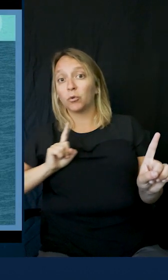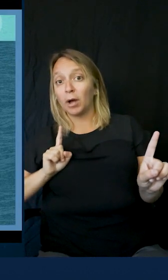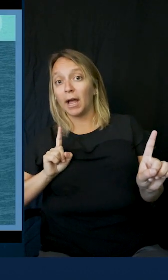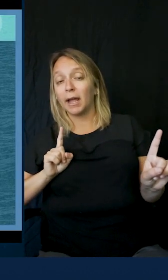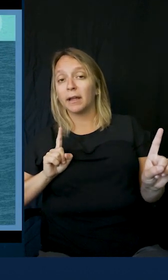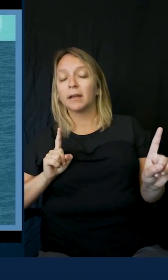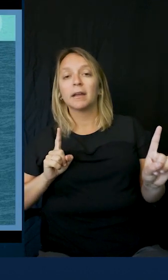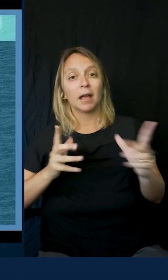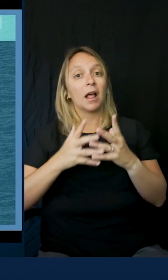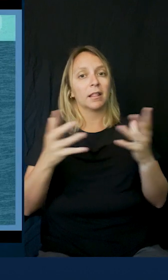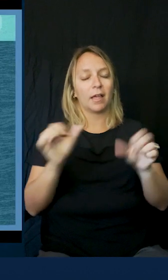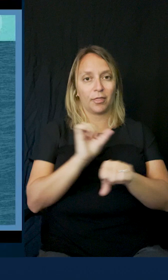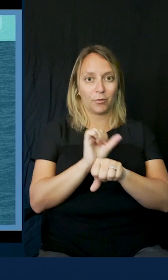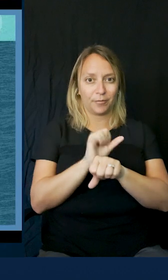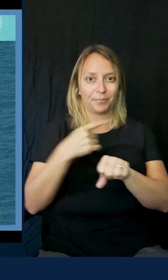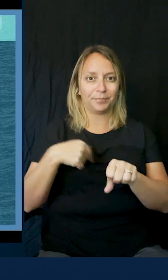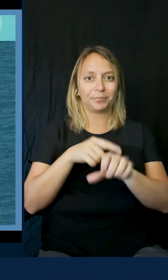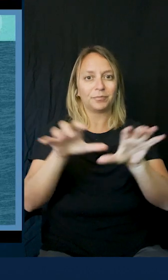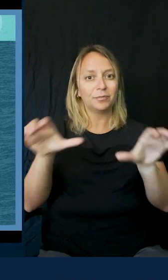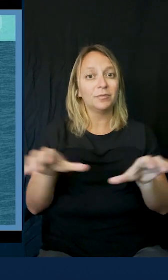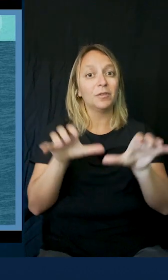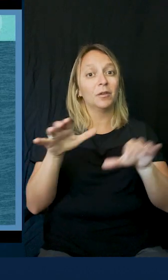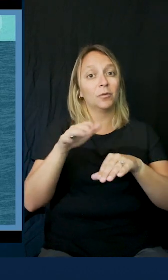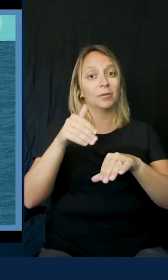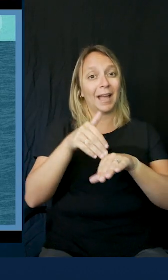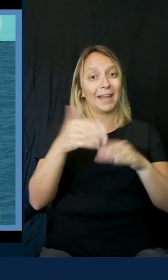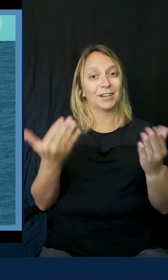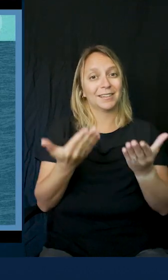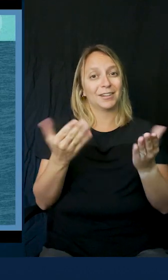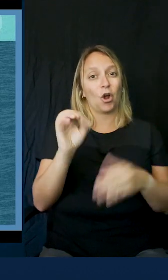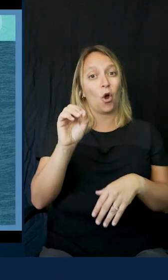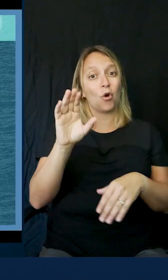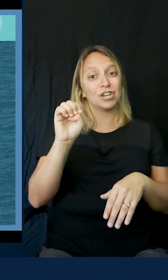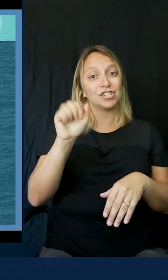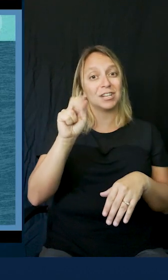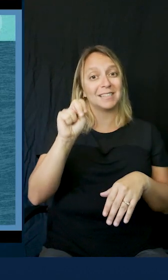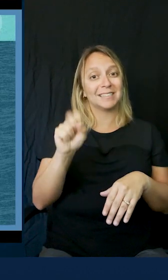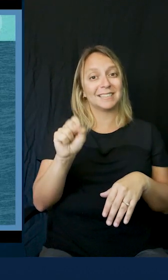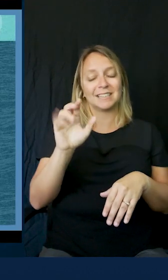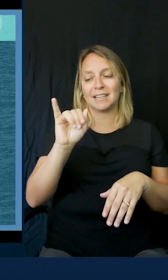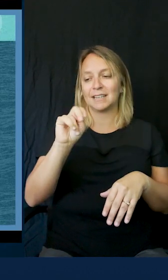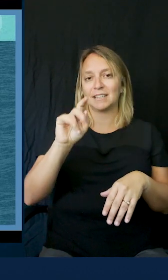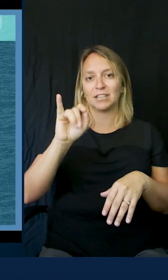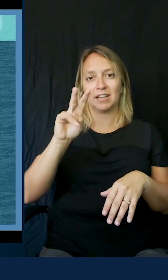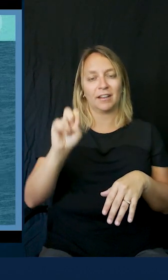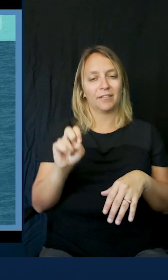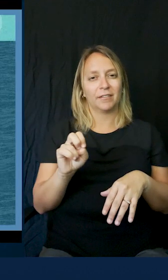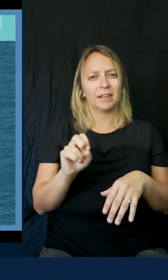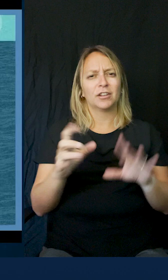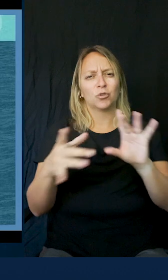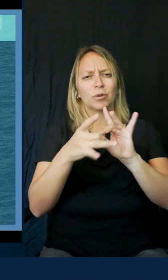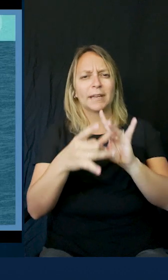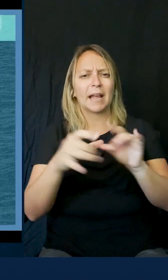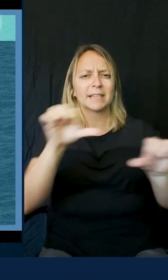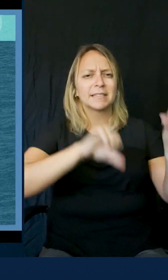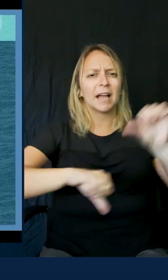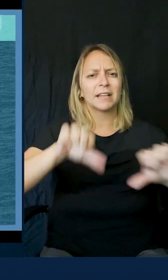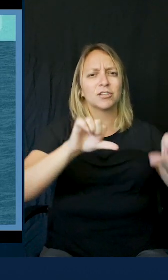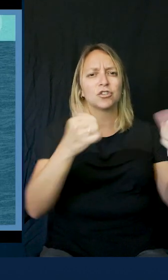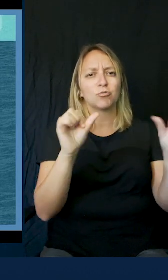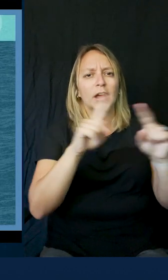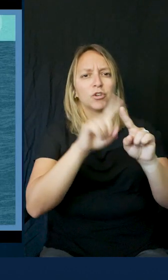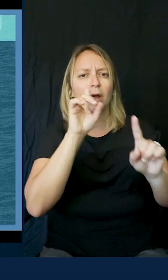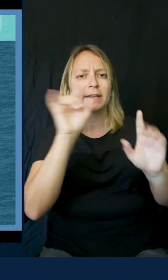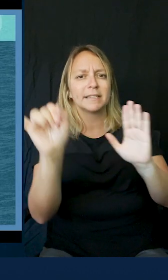Oceans Initiative, I'm even messing my own name up, is to conduct science to identify quiet areas that we want to keep quiet